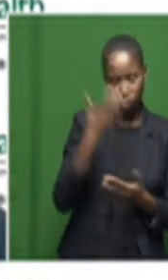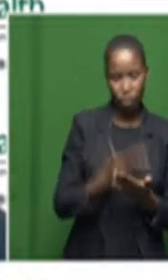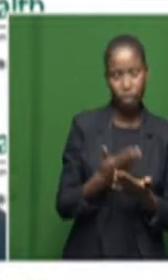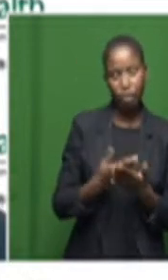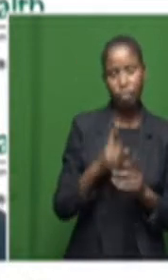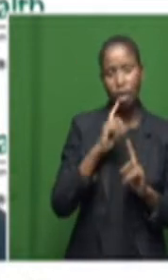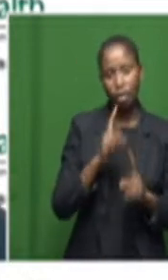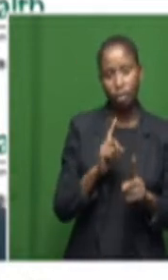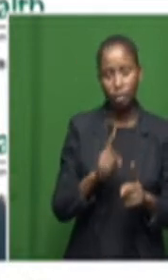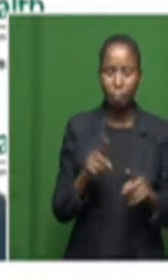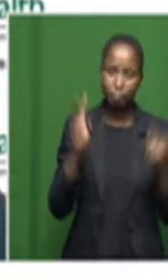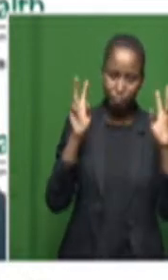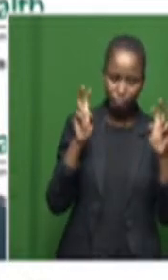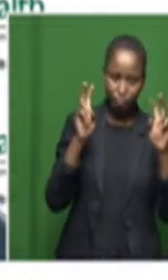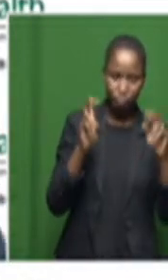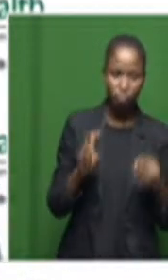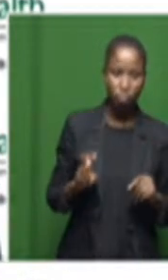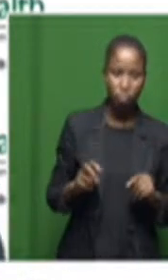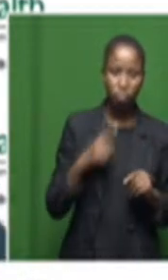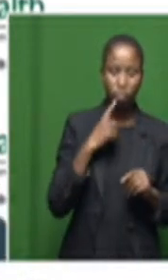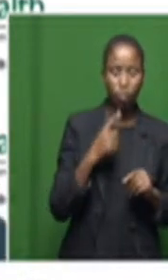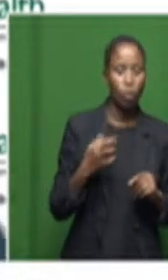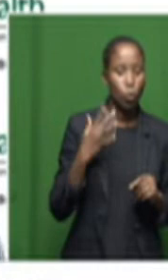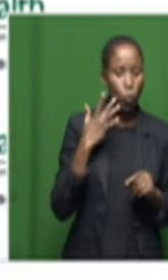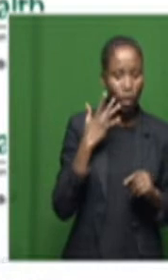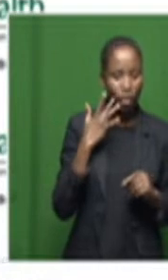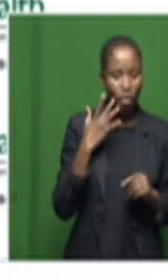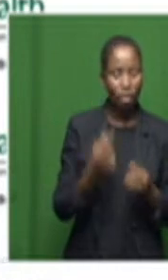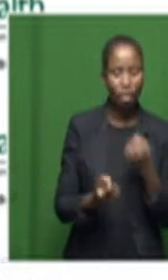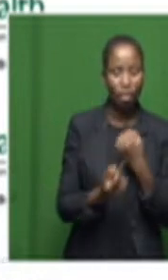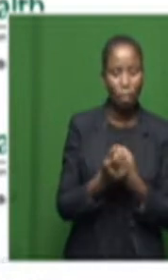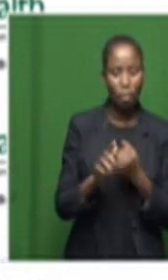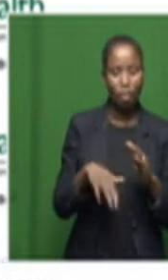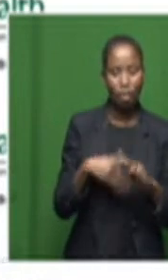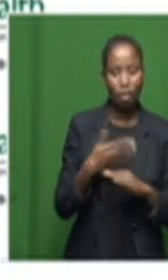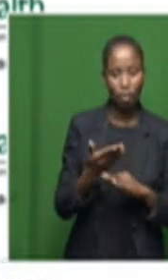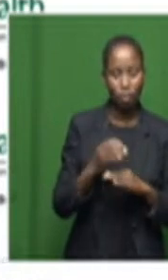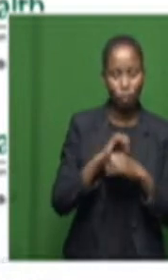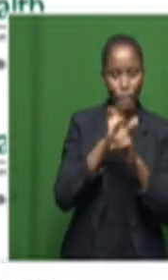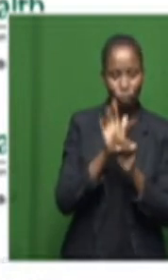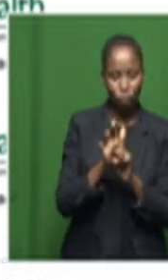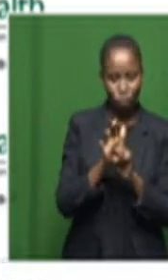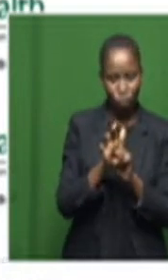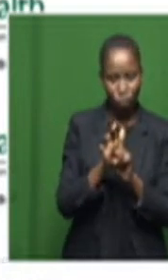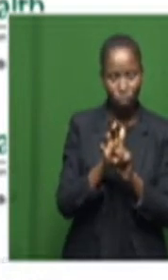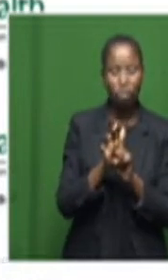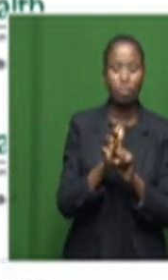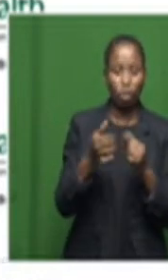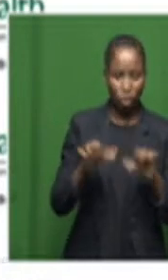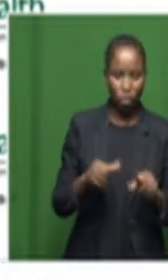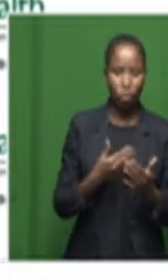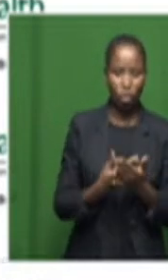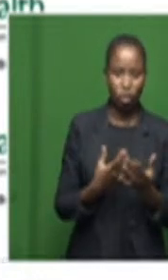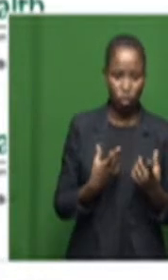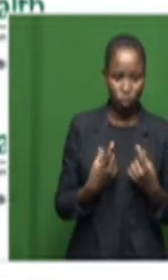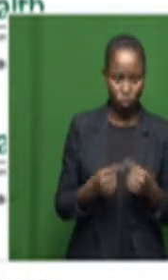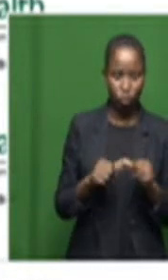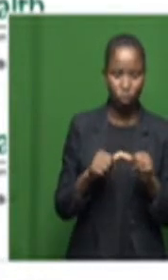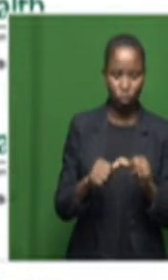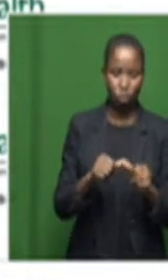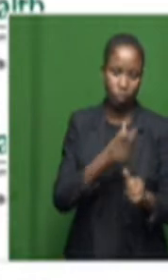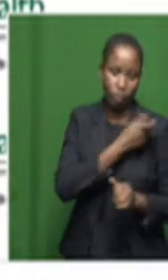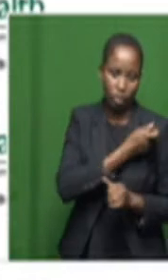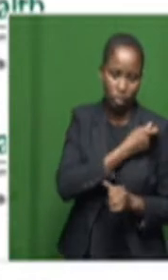one of when after a COVID-19 infection, you can be able to do a